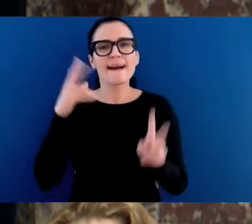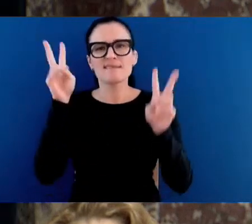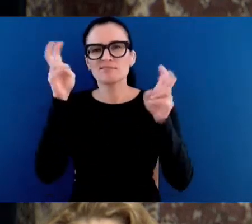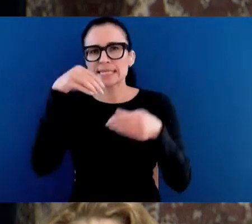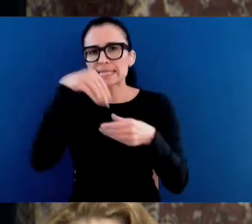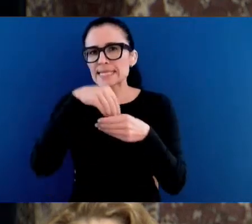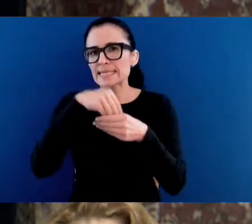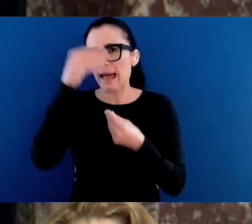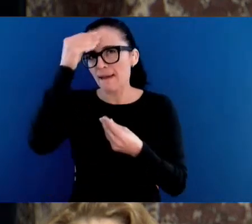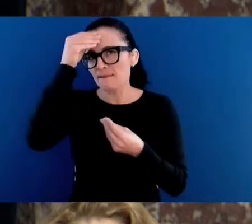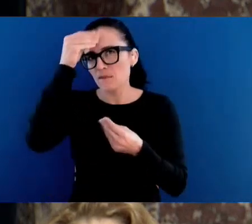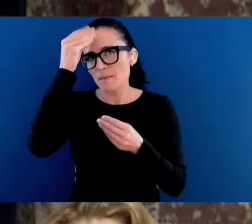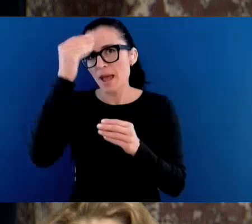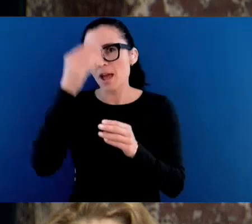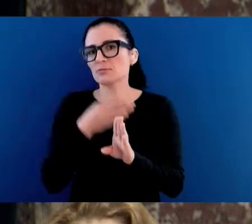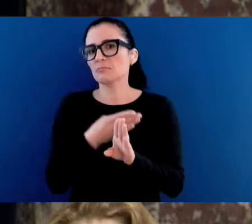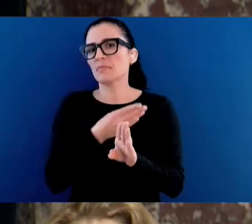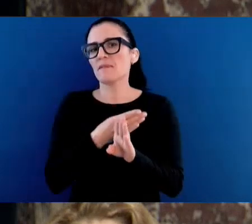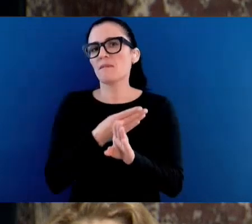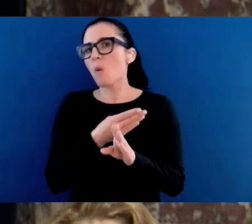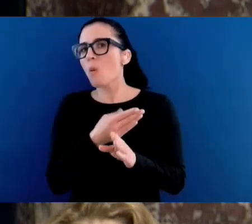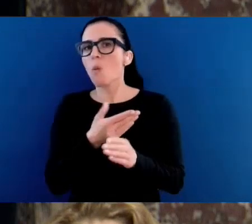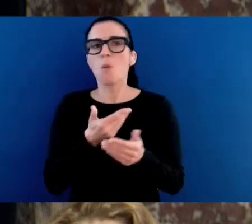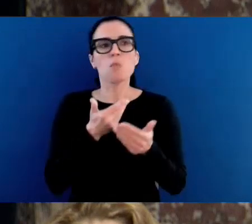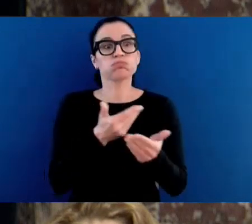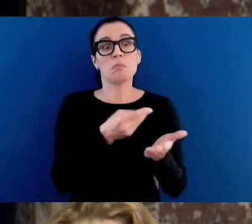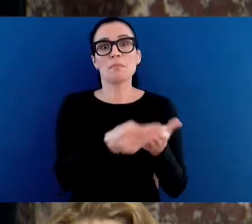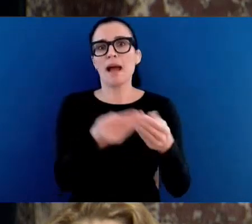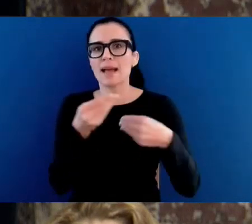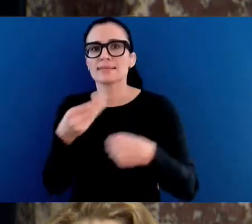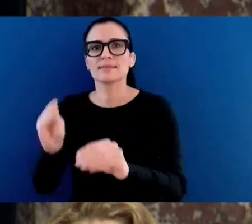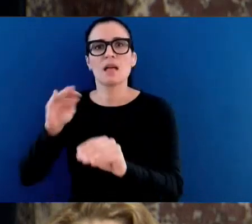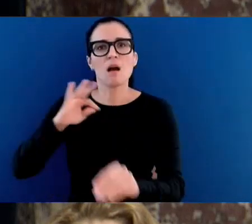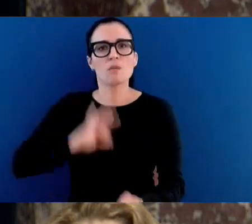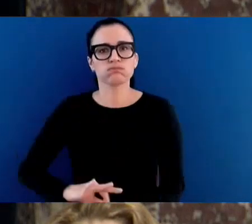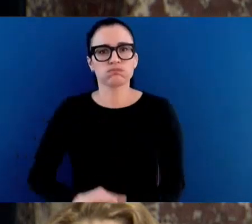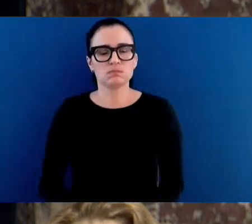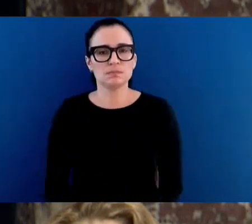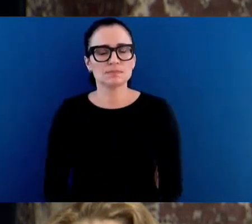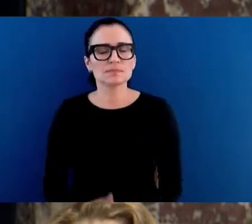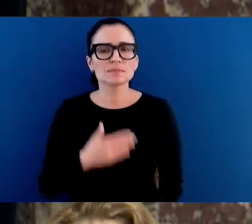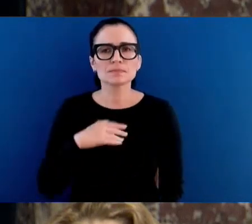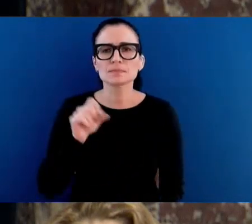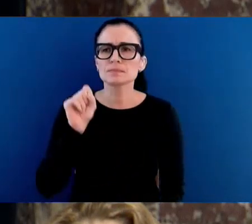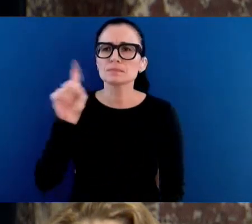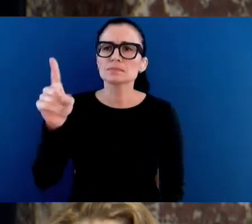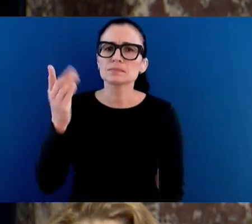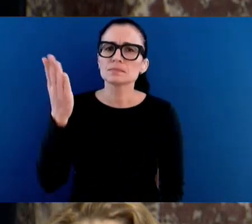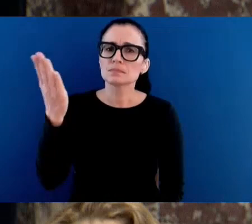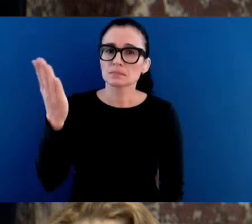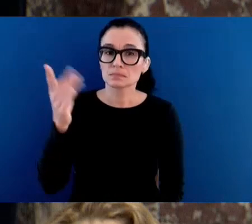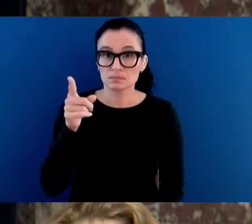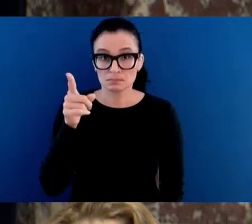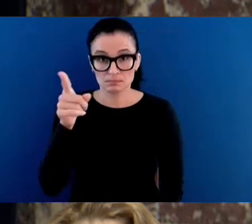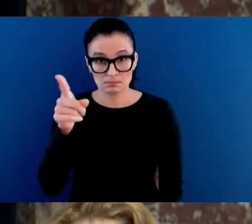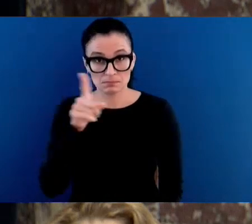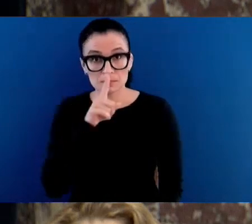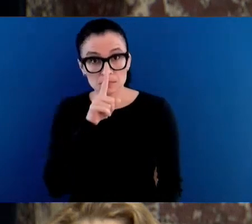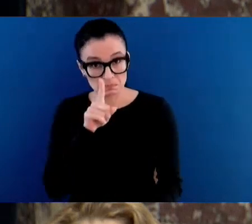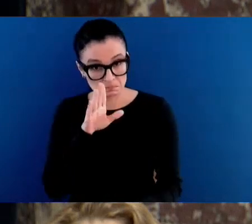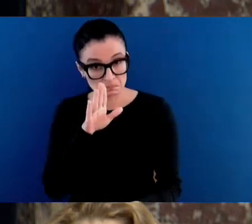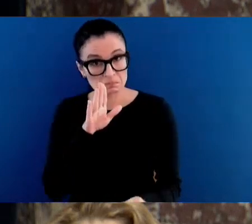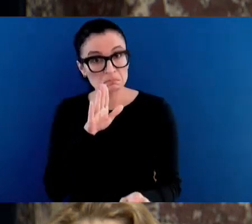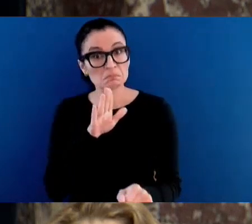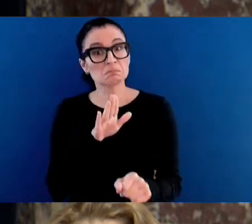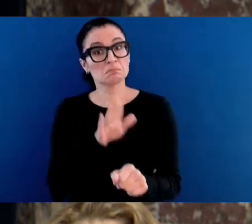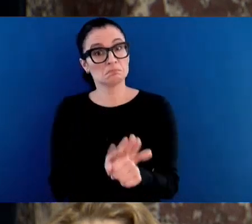expense of the taxpayers of British Columbia. Once again, through you, Mr. Speaker, to the Premier, will you commit to a forensic audit of BC housing to